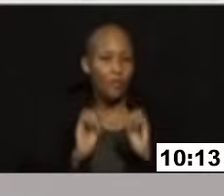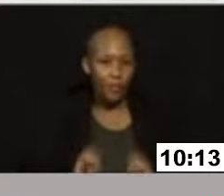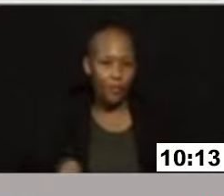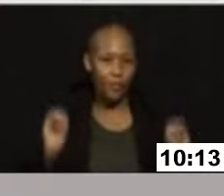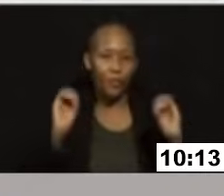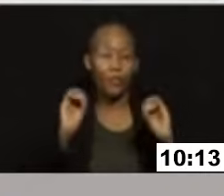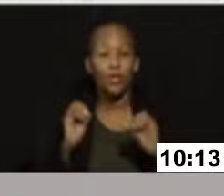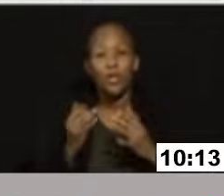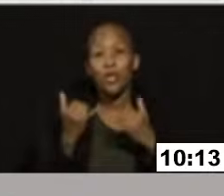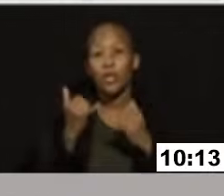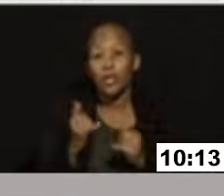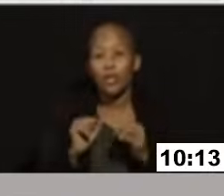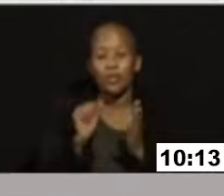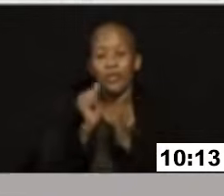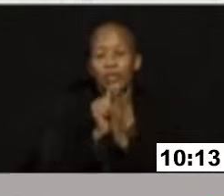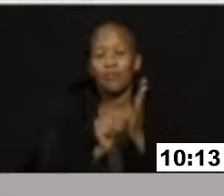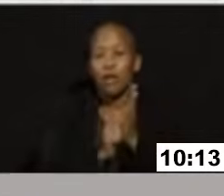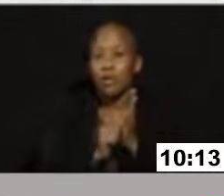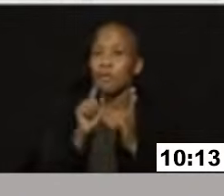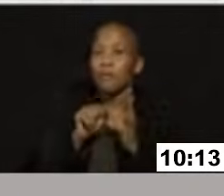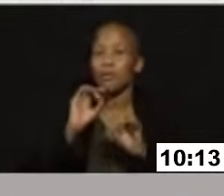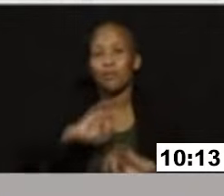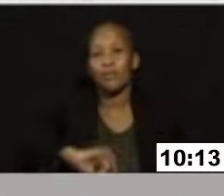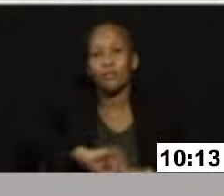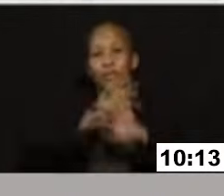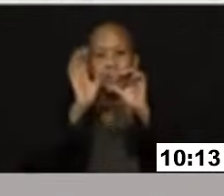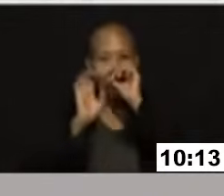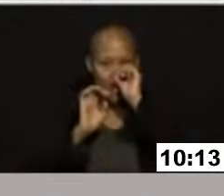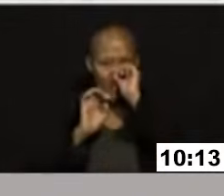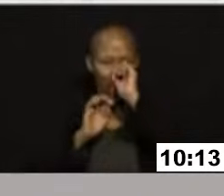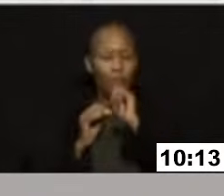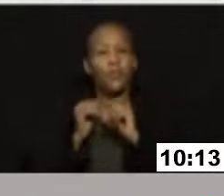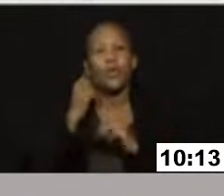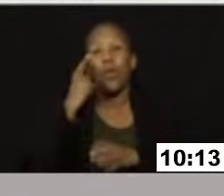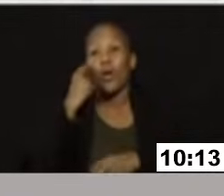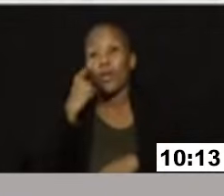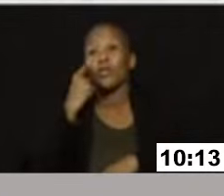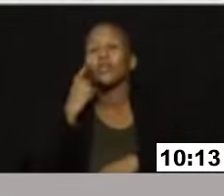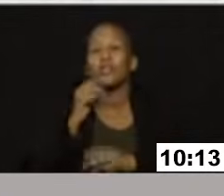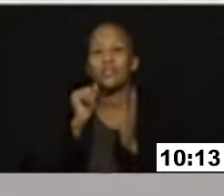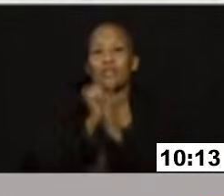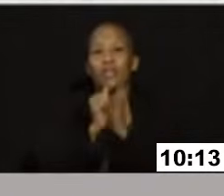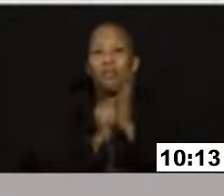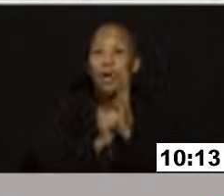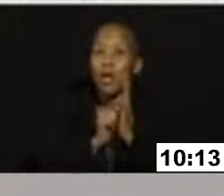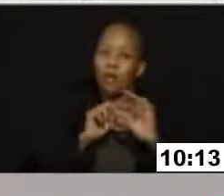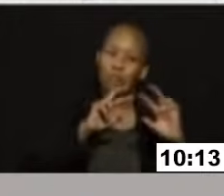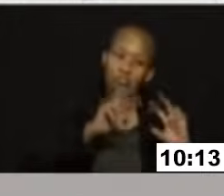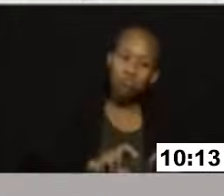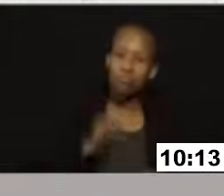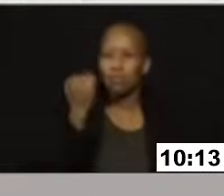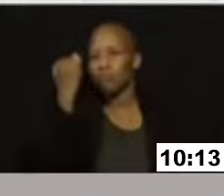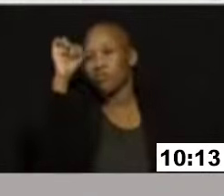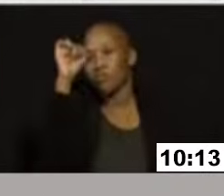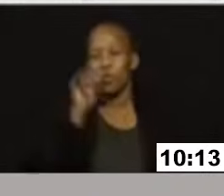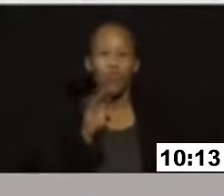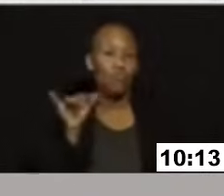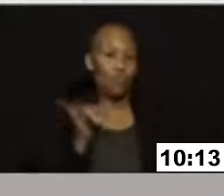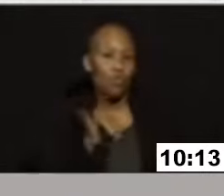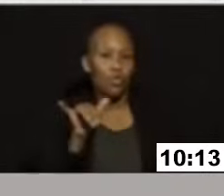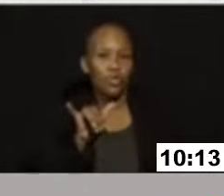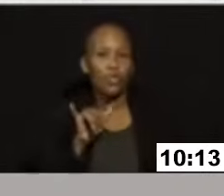person. The statement must make it clear what parts of the witness statement are disputed or denied and the grounds upon which those